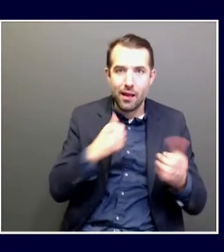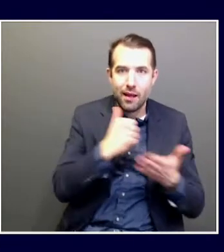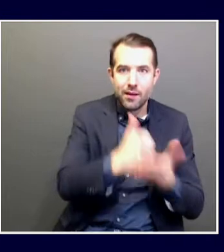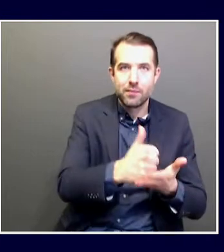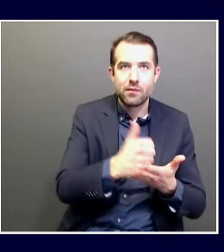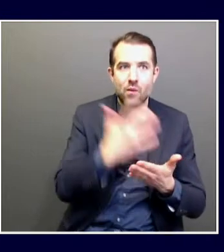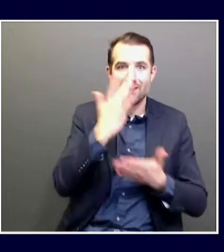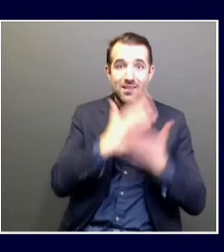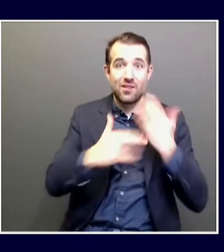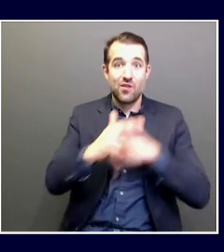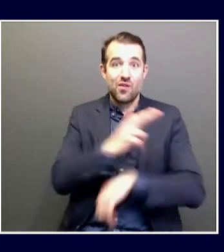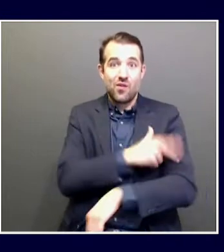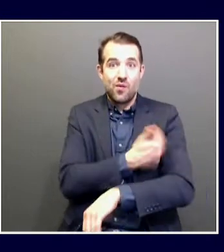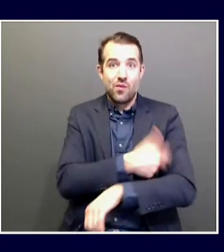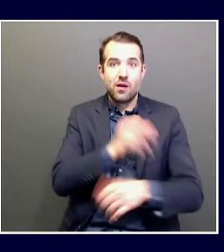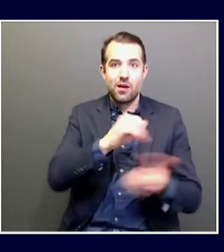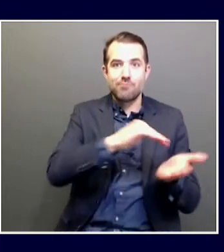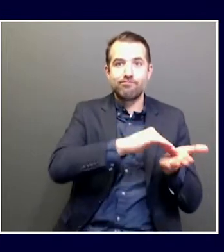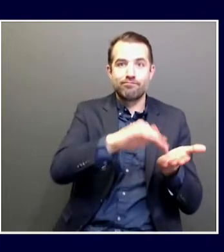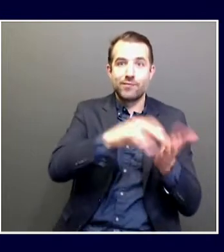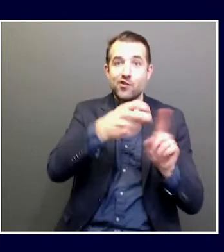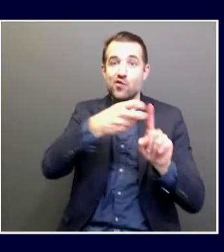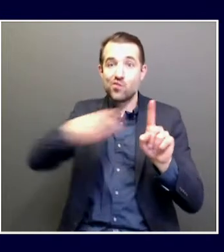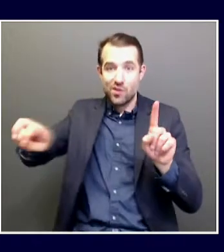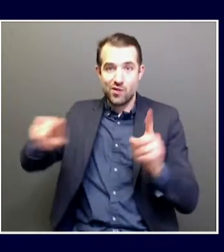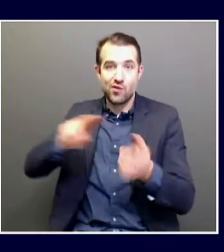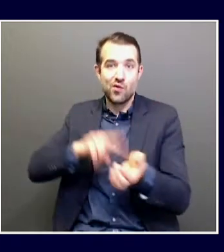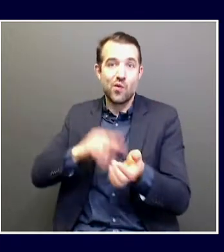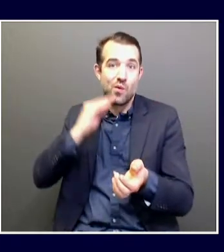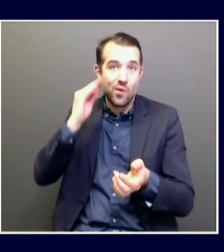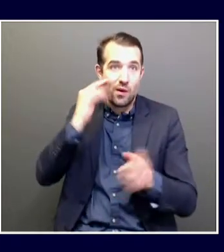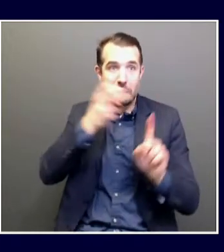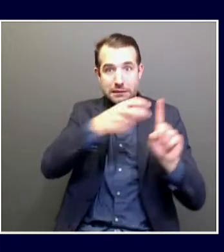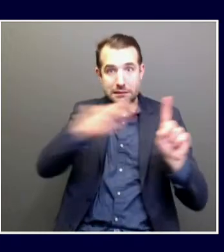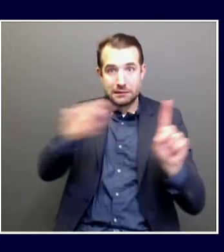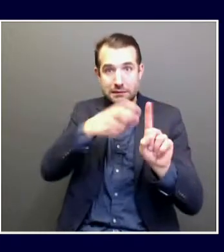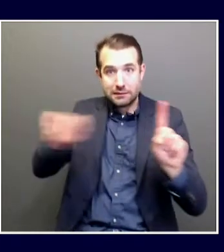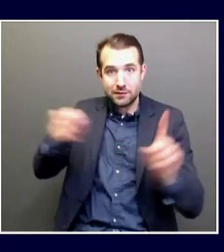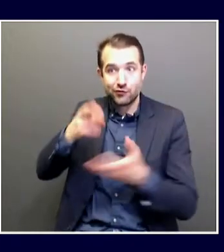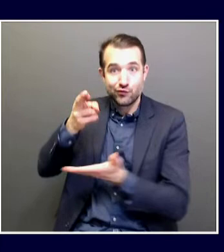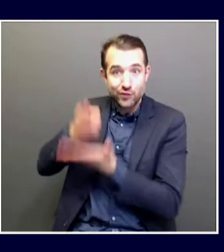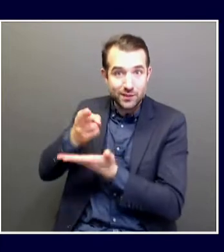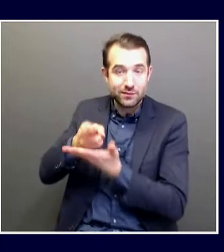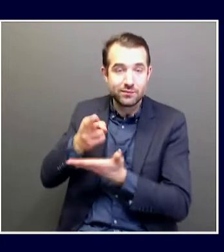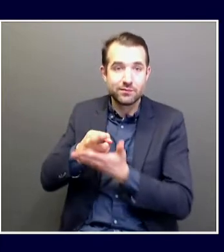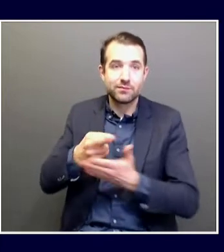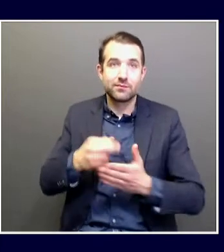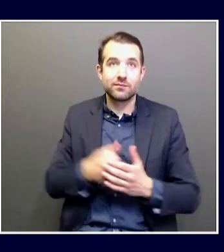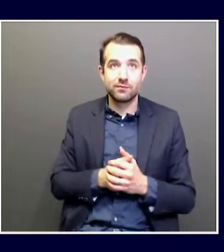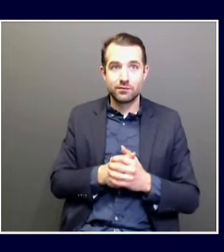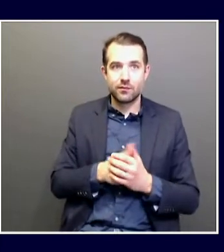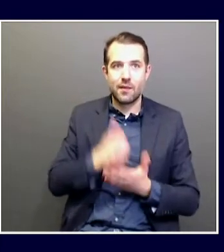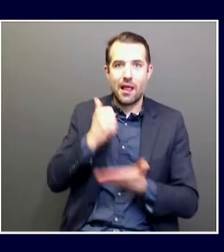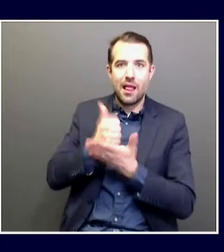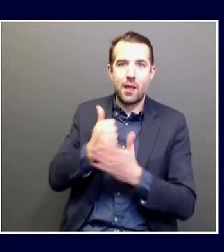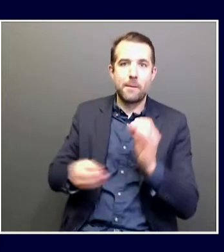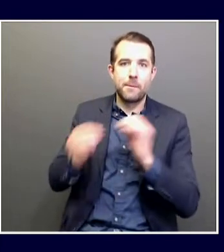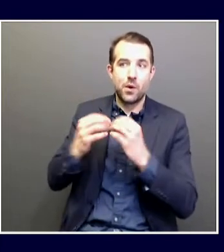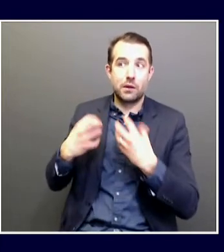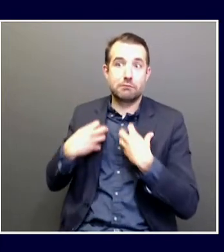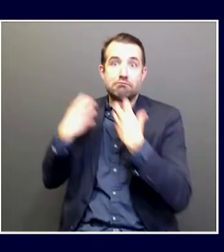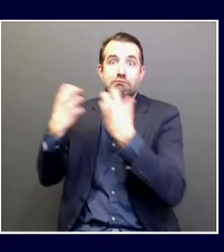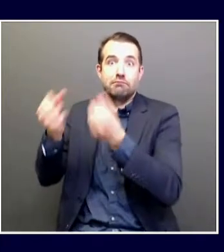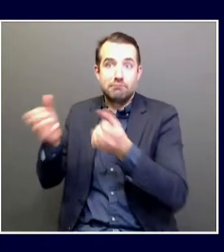discharged get those beds, get there safely, and really recover in a way that makes some sense. We are